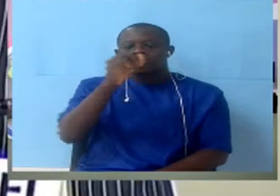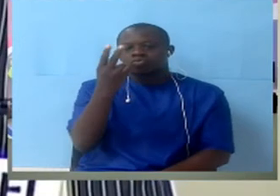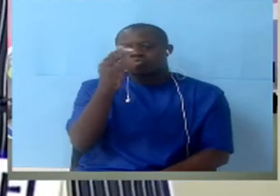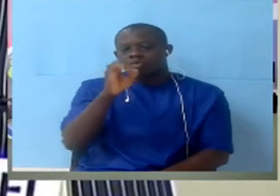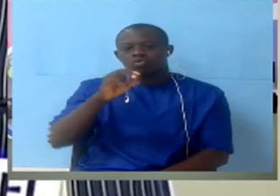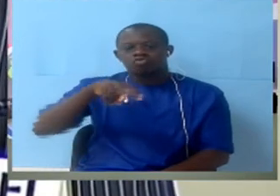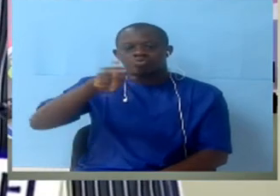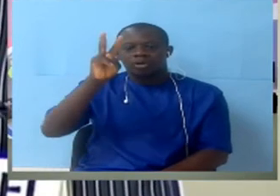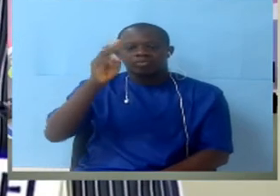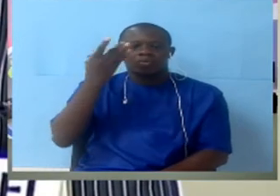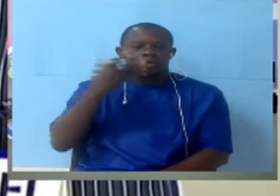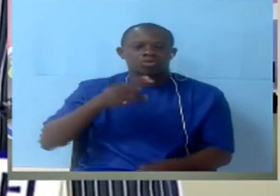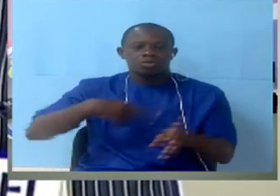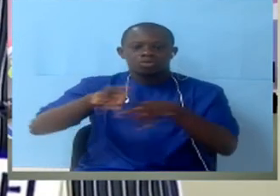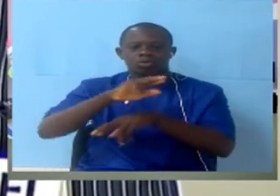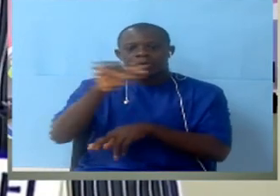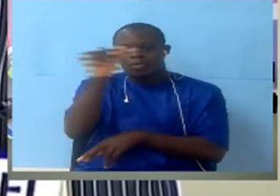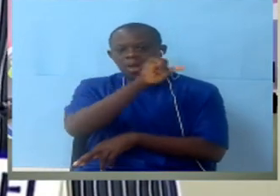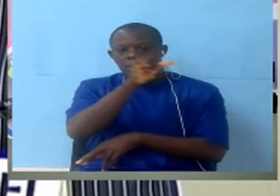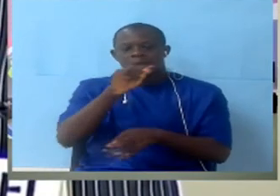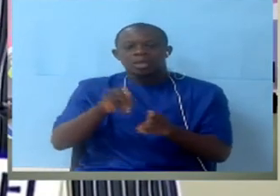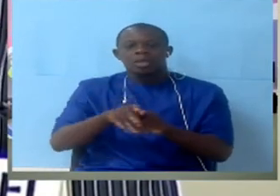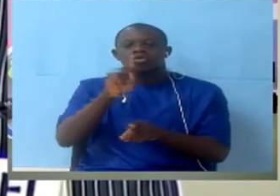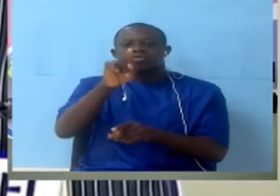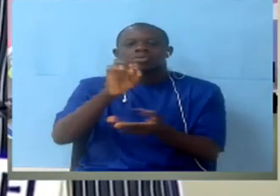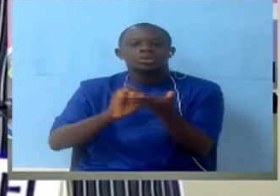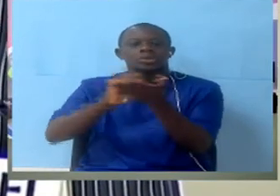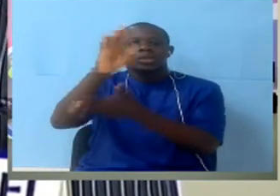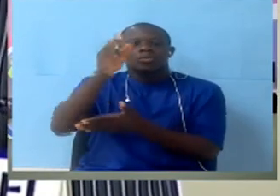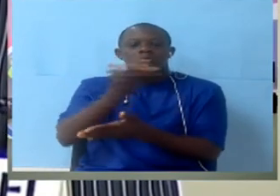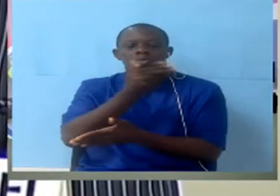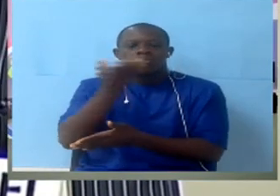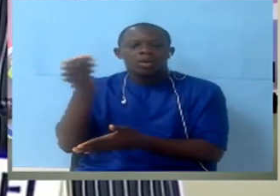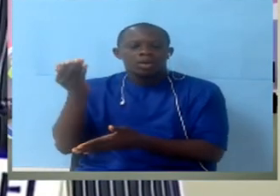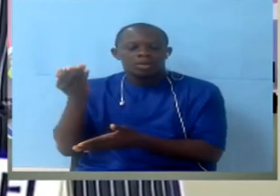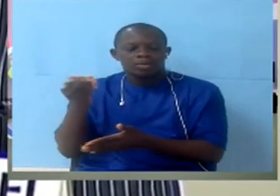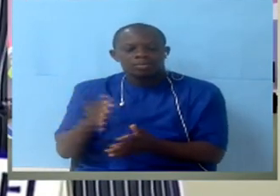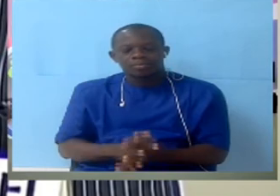2012, when you returned, where were you posted?